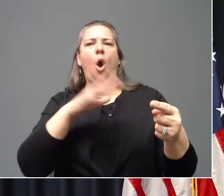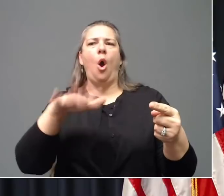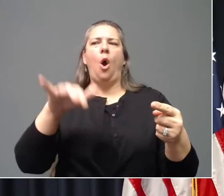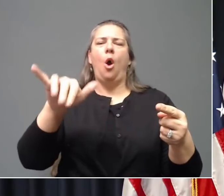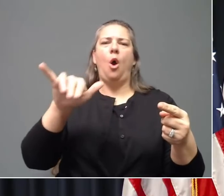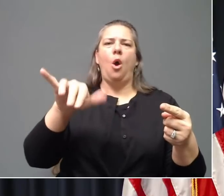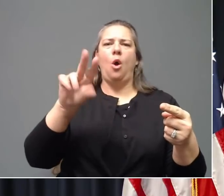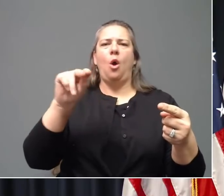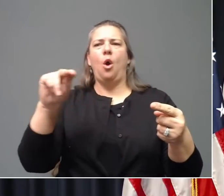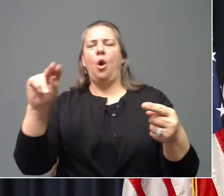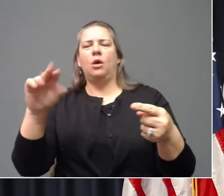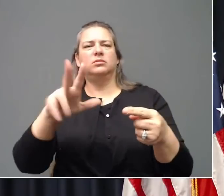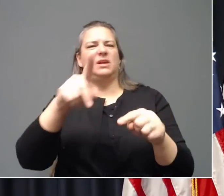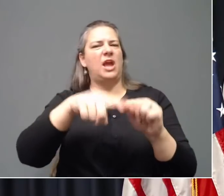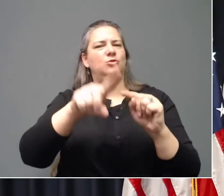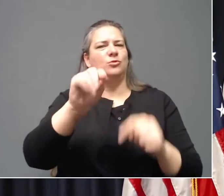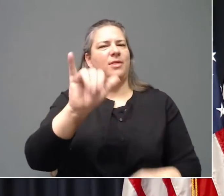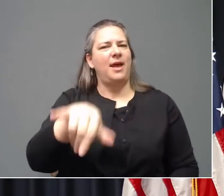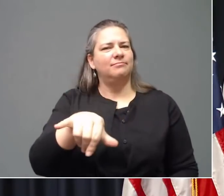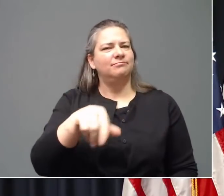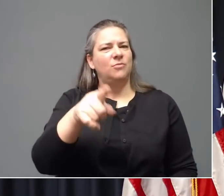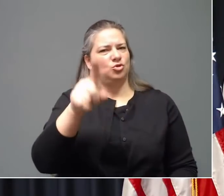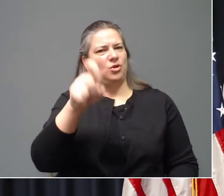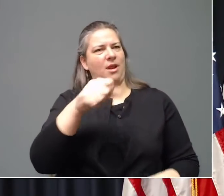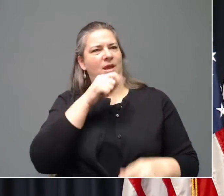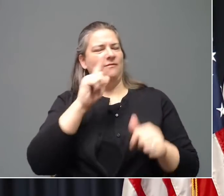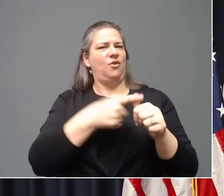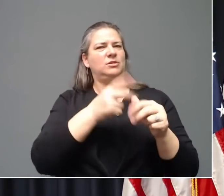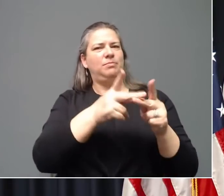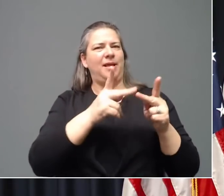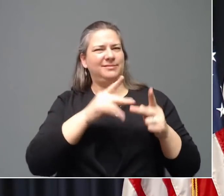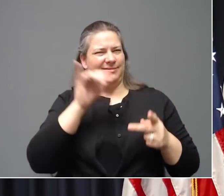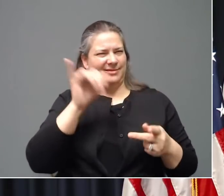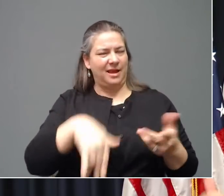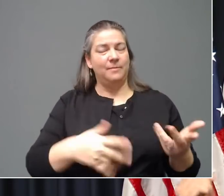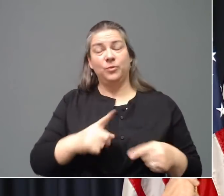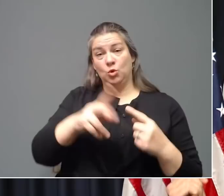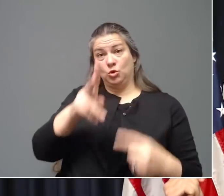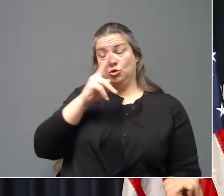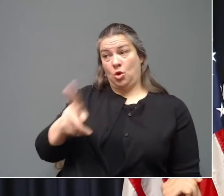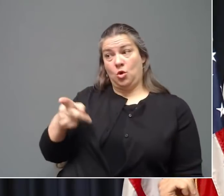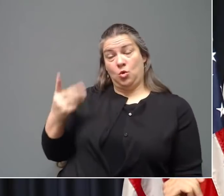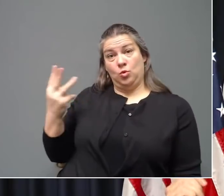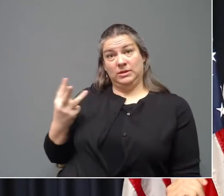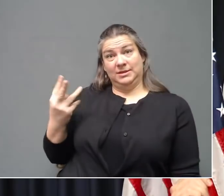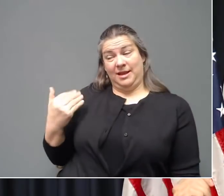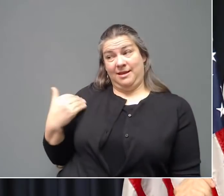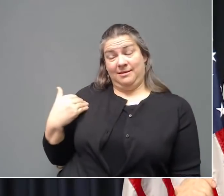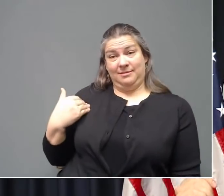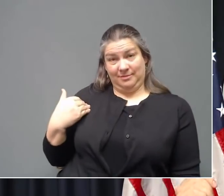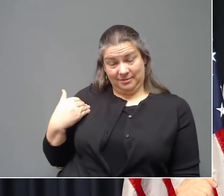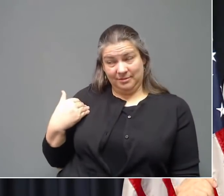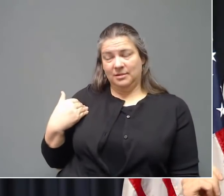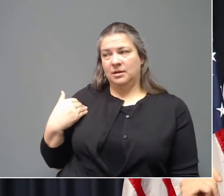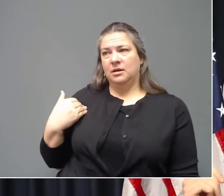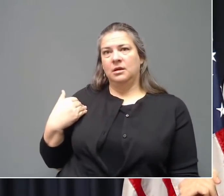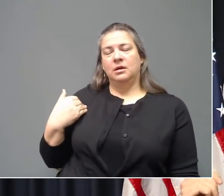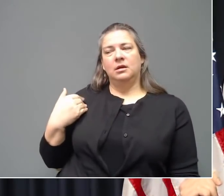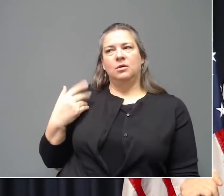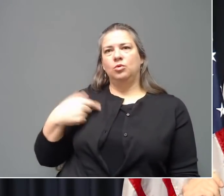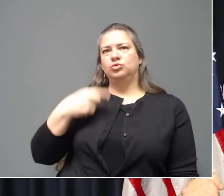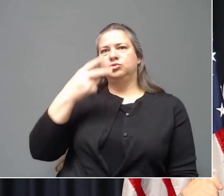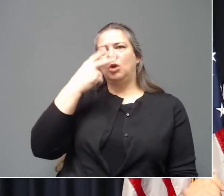all care so much about. But what we saw on Wednesday and what we have seen in other states and even what we saw